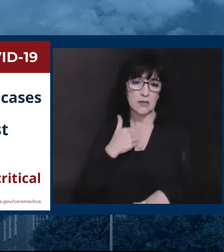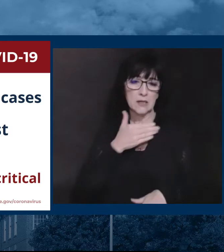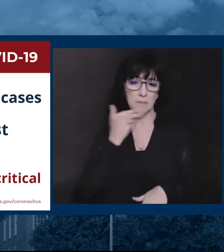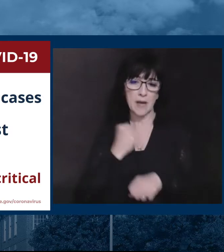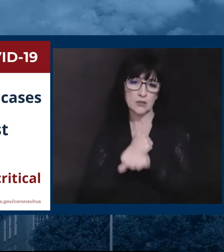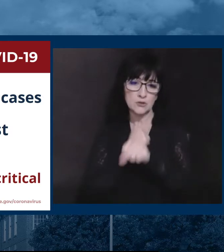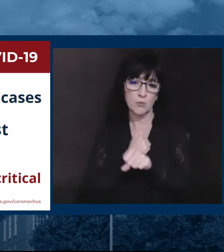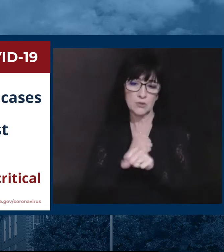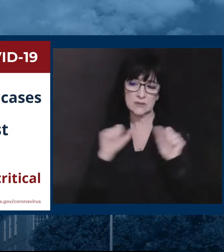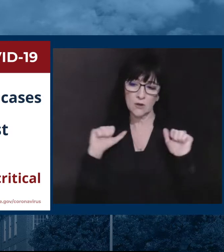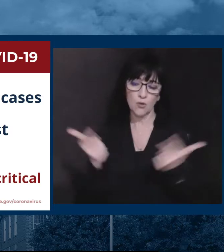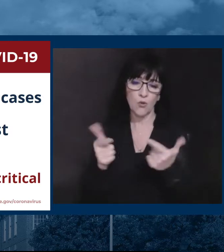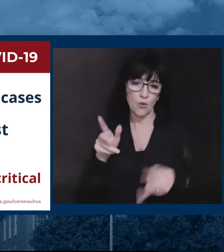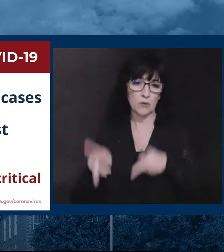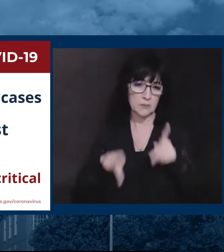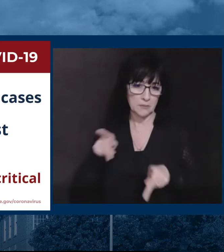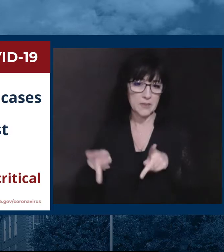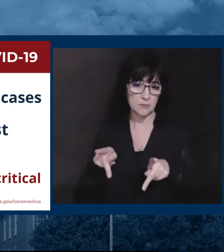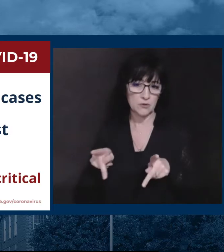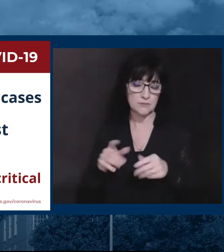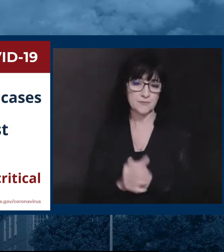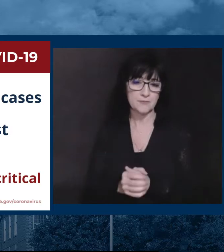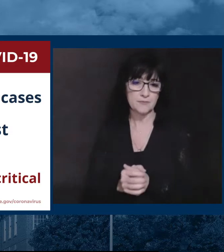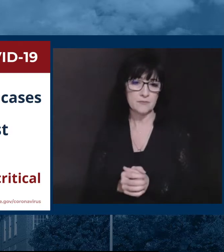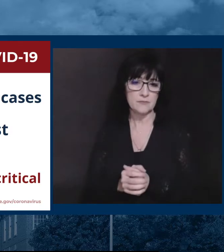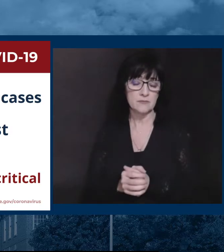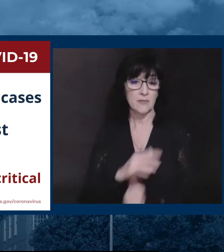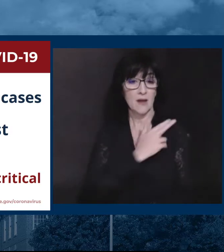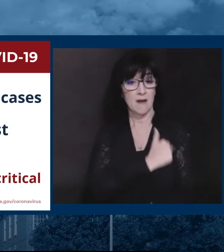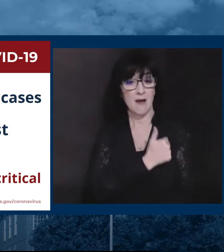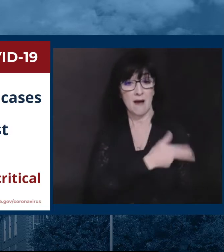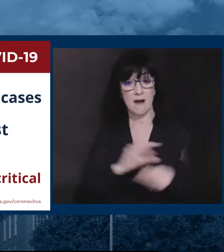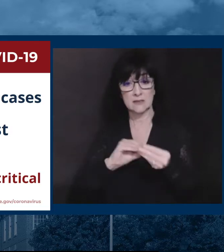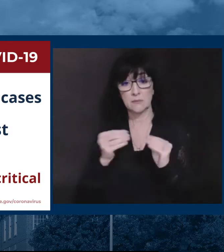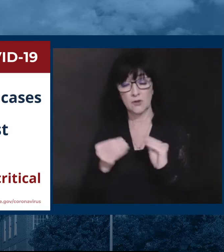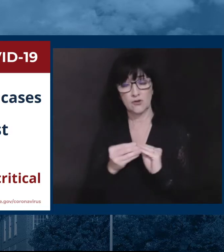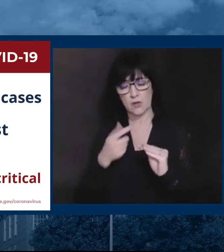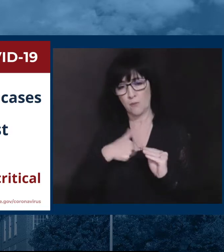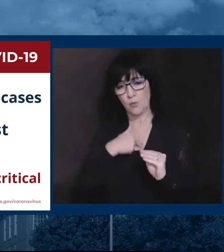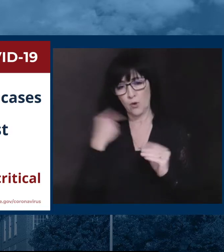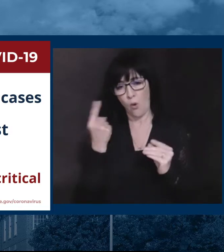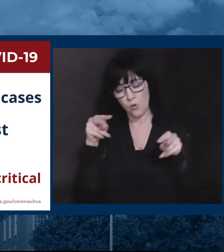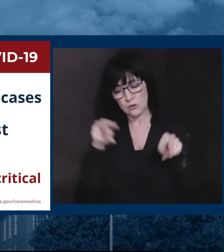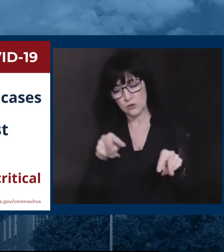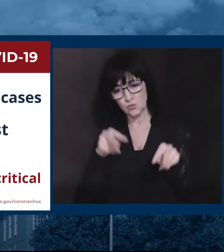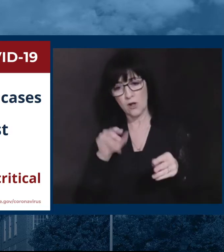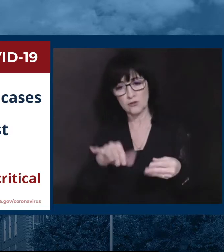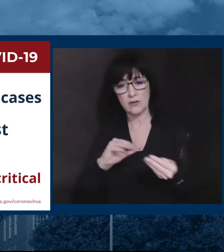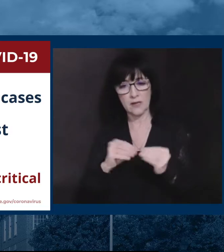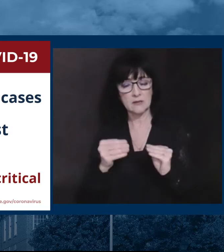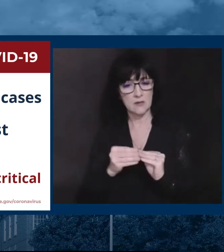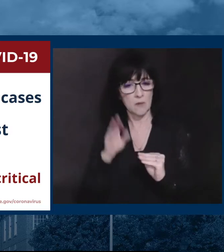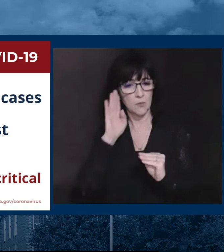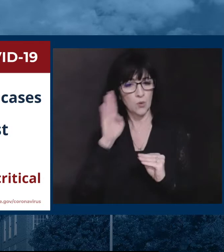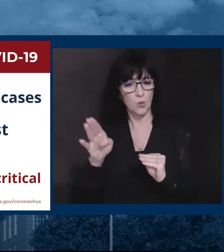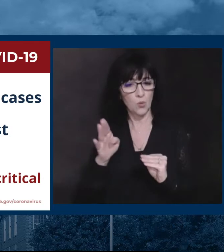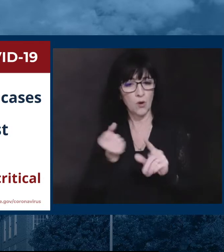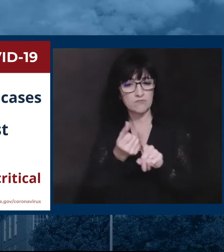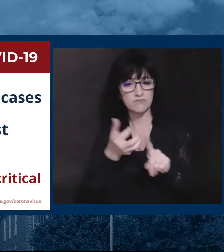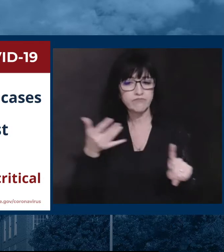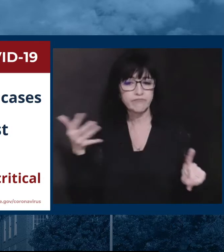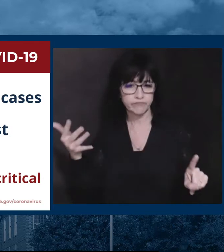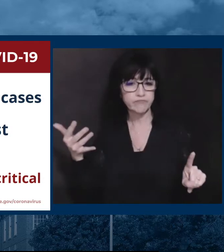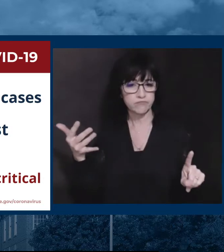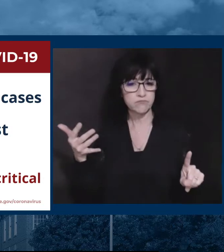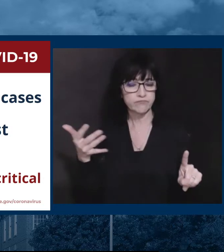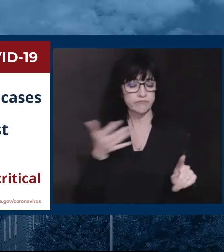members. Hospitalizations, as I said, is a big concern of ours. We'll show you in a minute the run-up we had